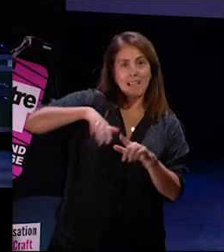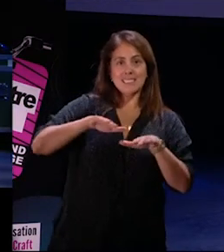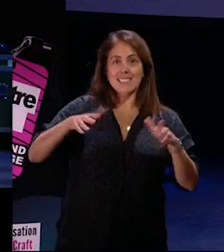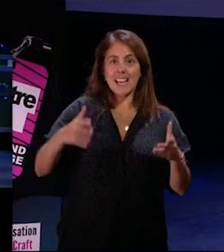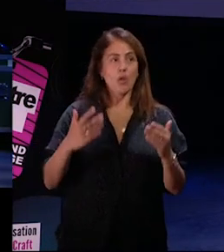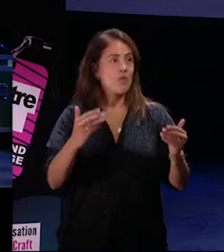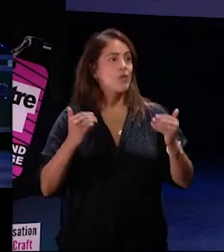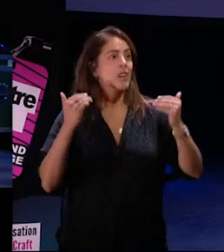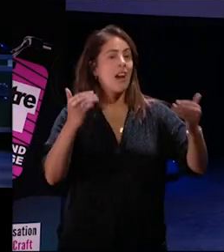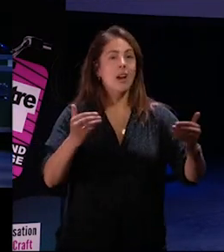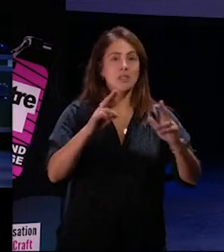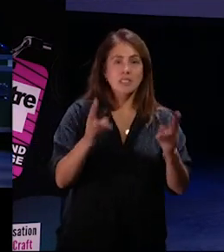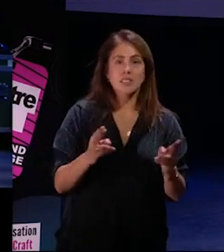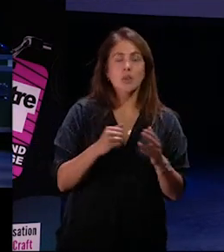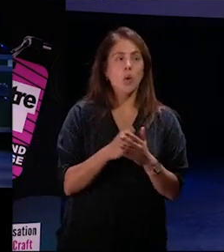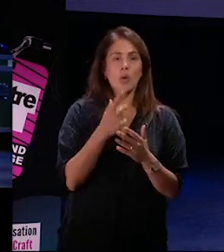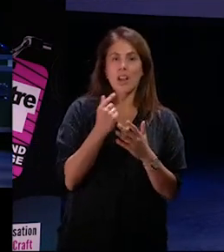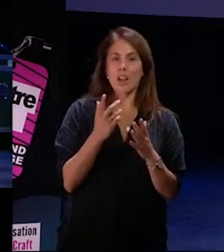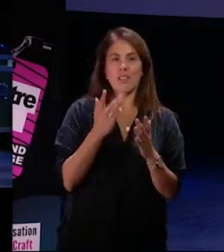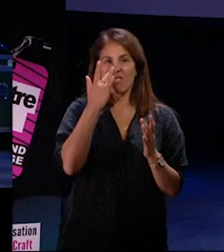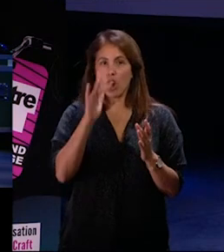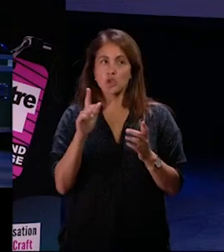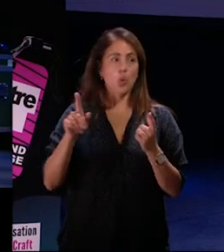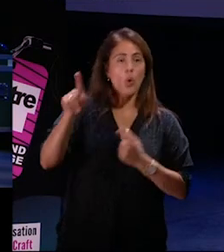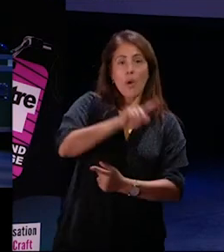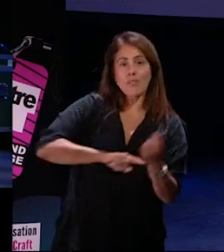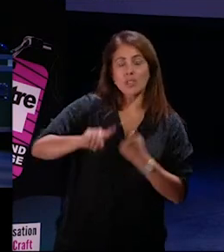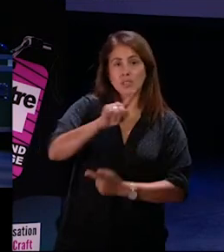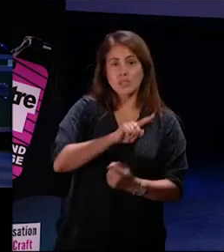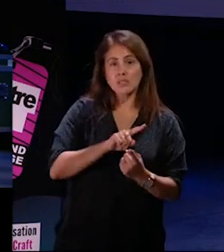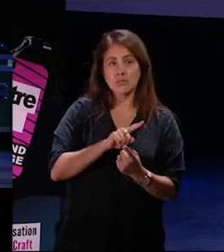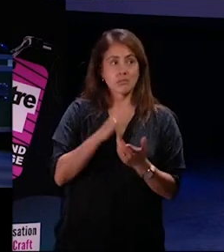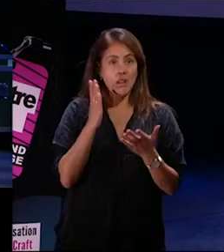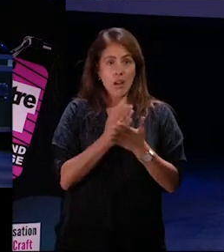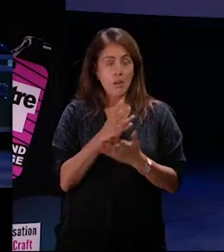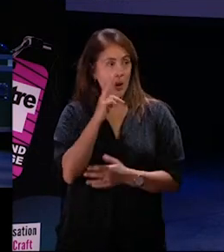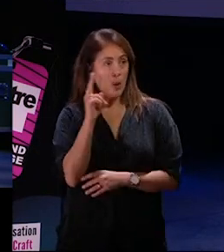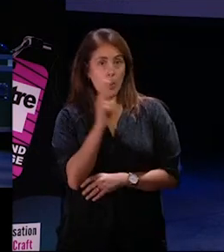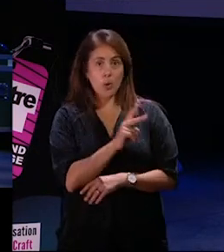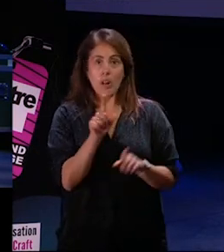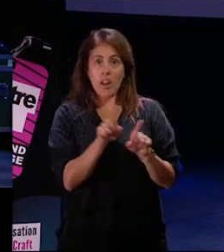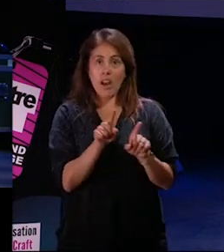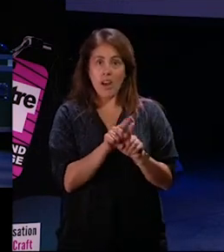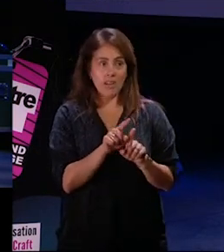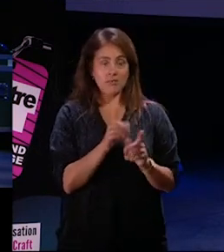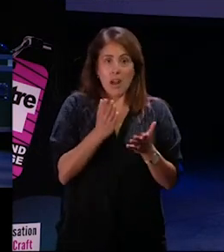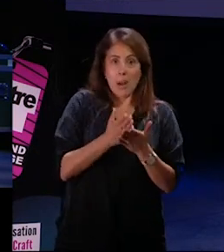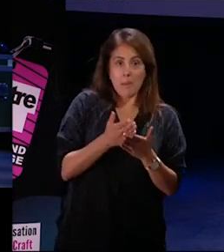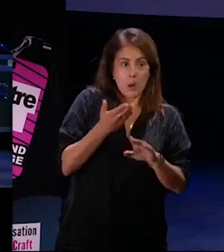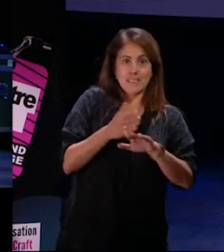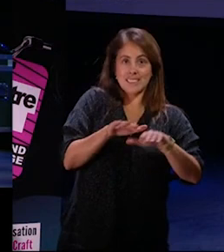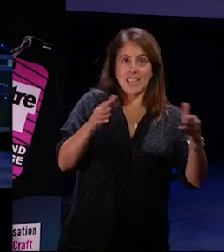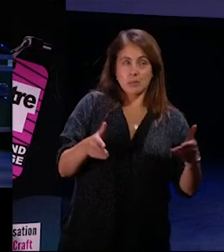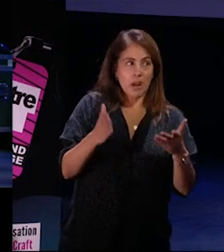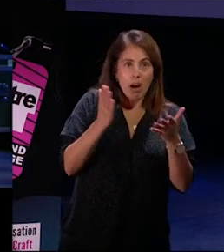house area. Or you could do a virtual conference where somebody is effectively looking as if they're standing from your stage, even though it's